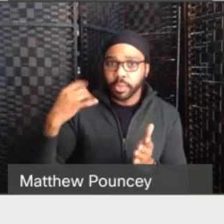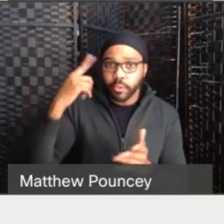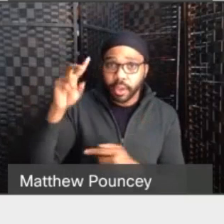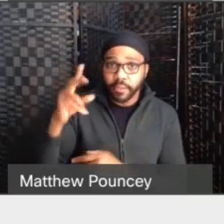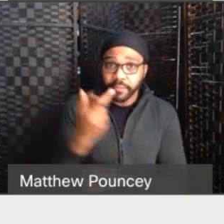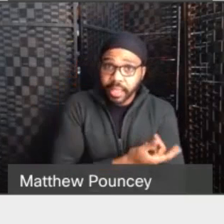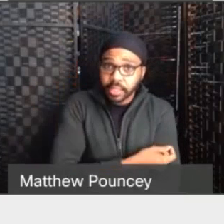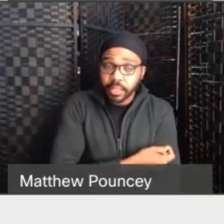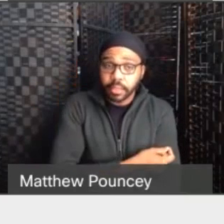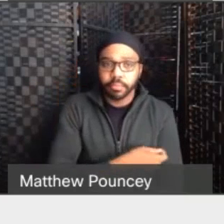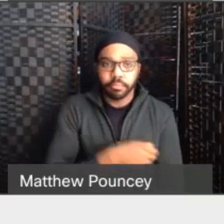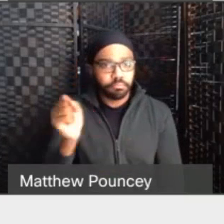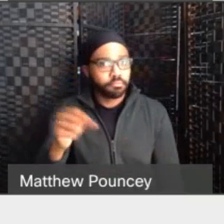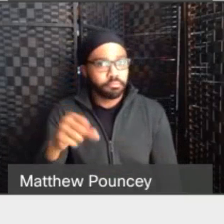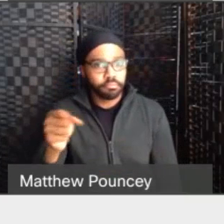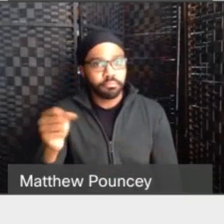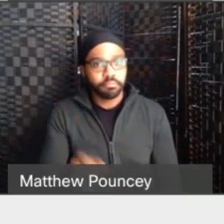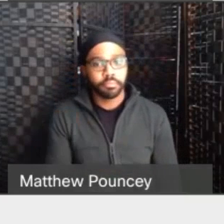Yes.